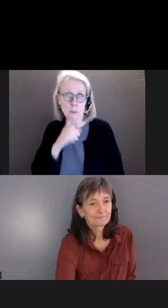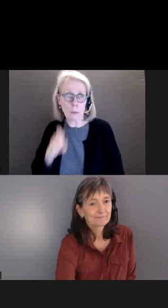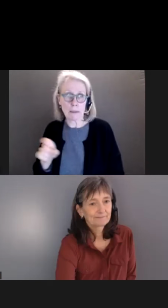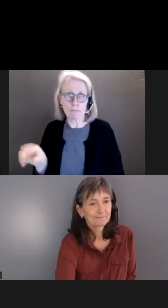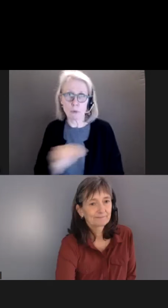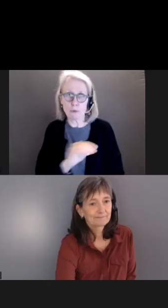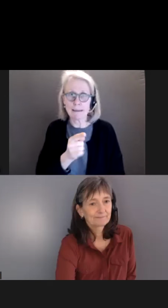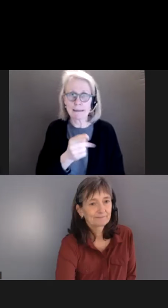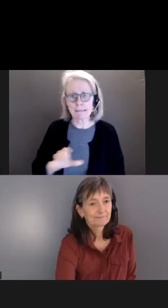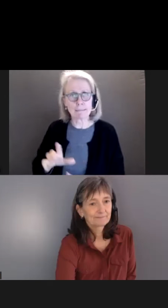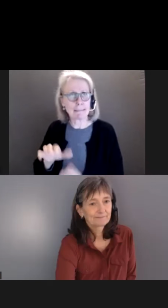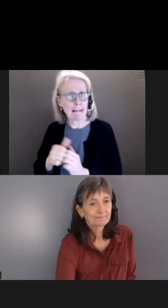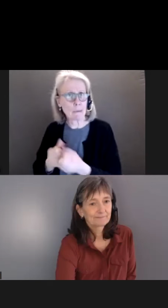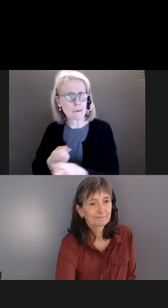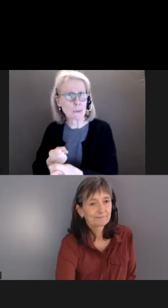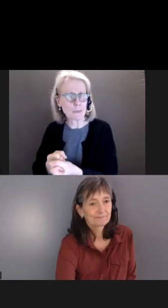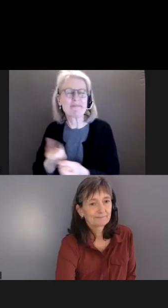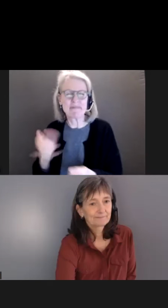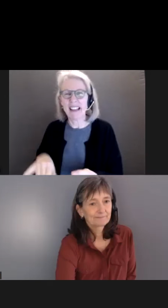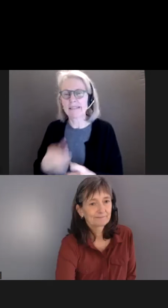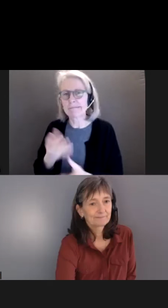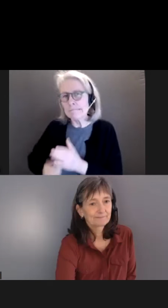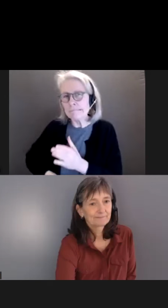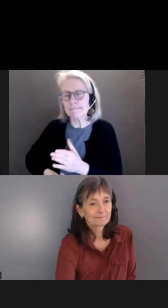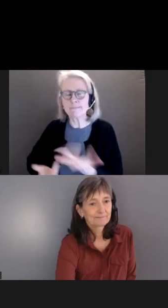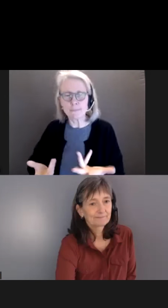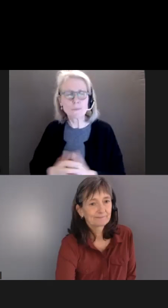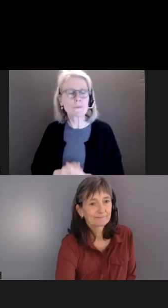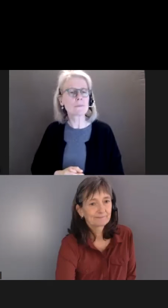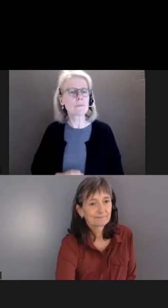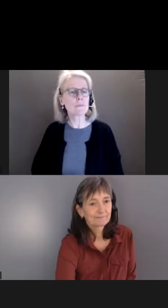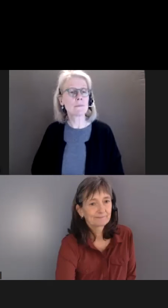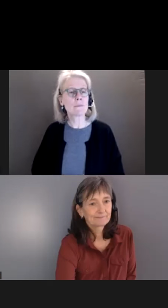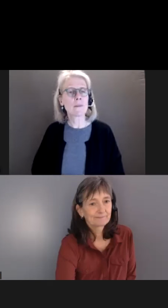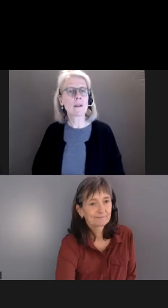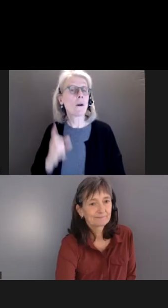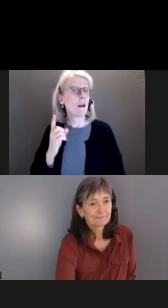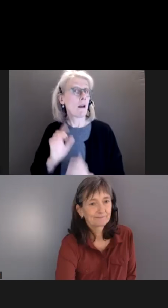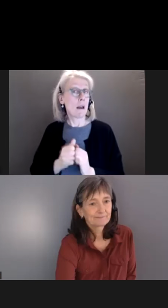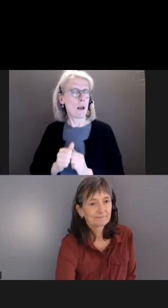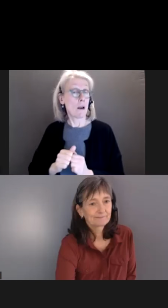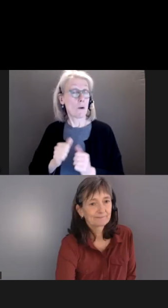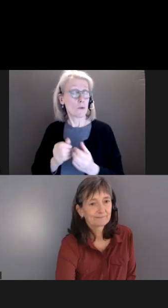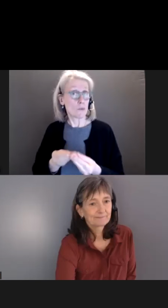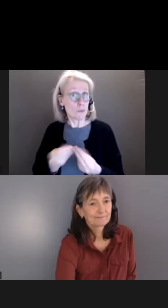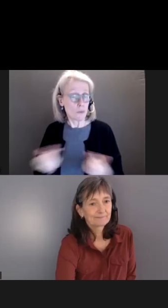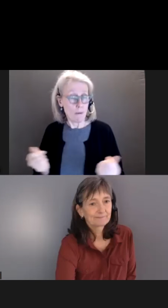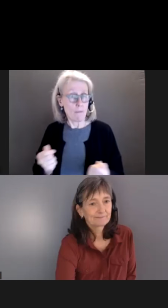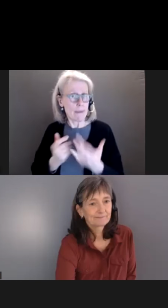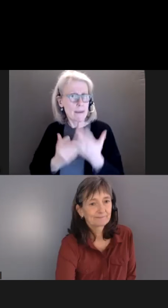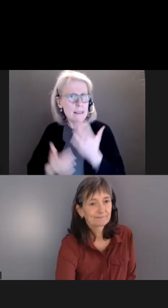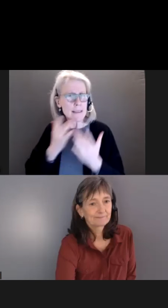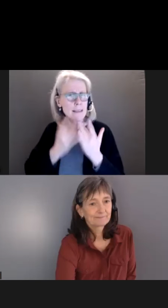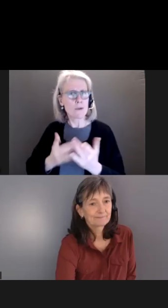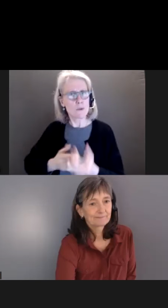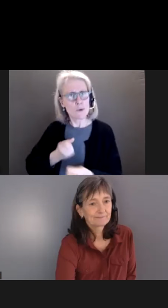this is really why, as Canada's population continues to age, one way to address these shortages and support the ability of Canadians